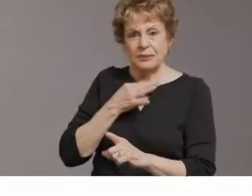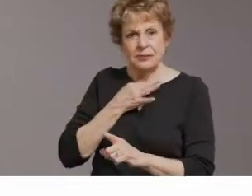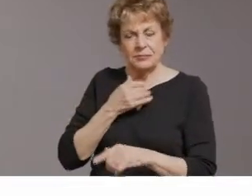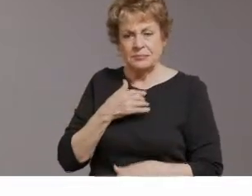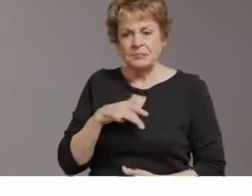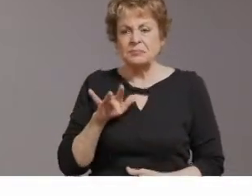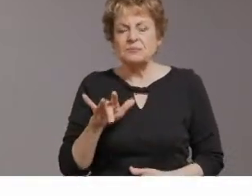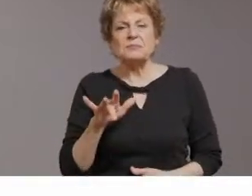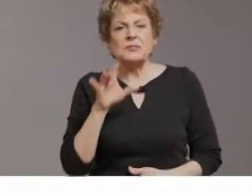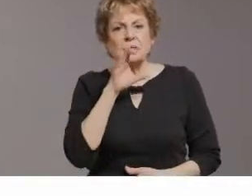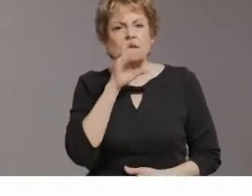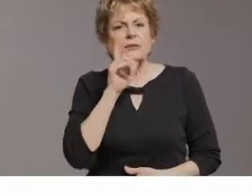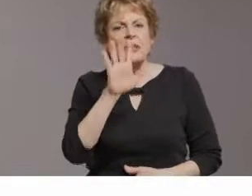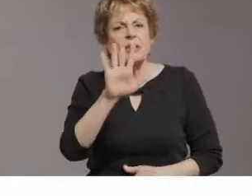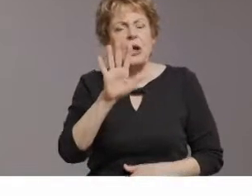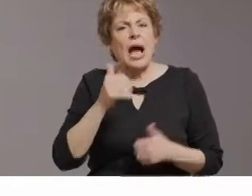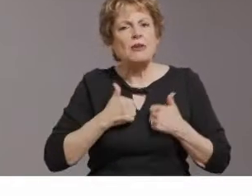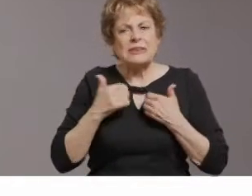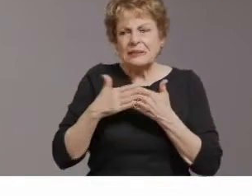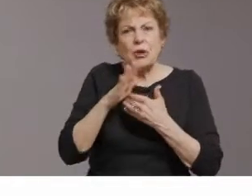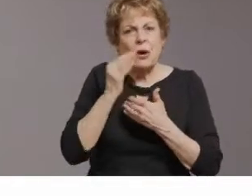offering.